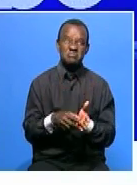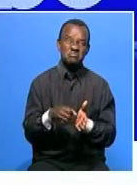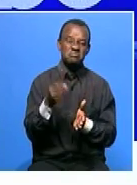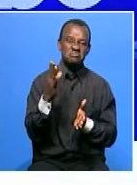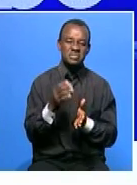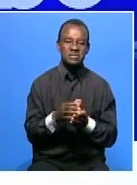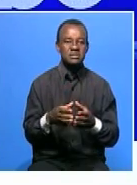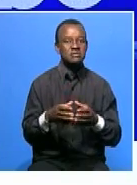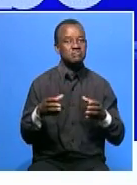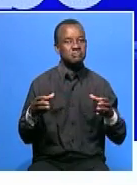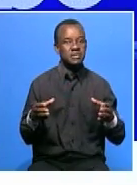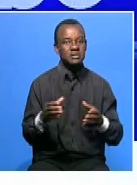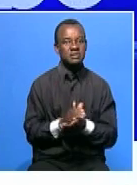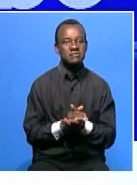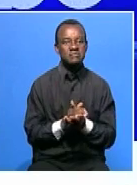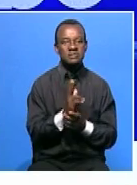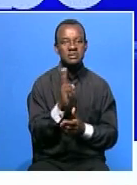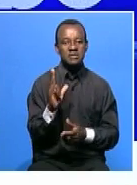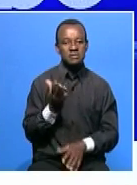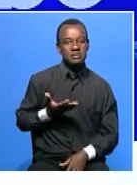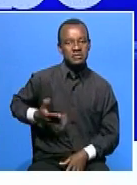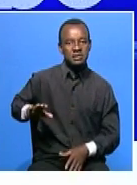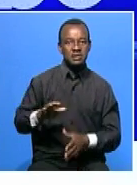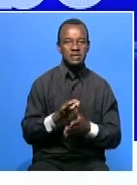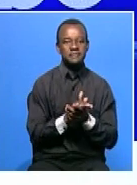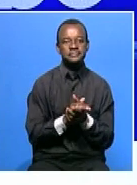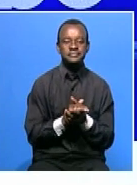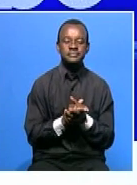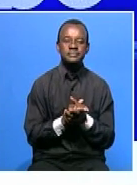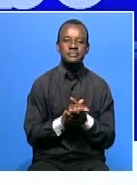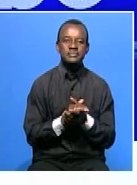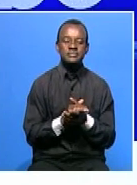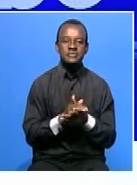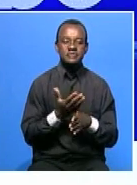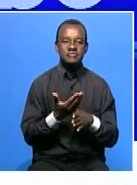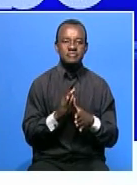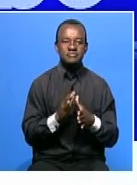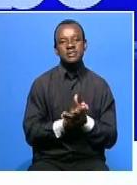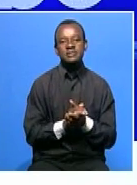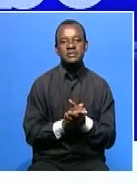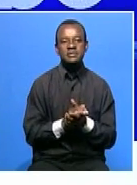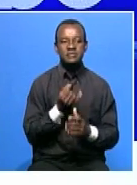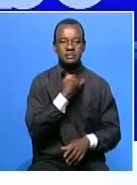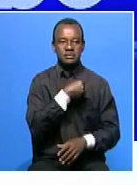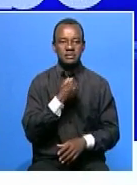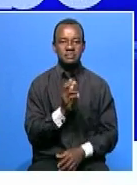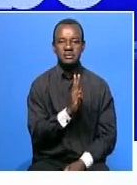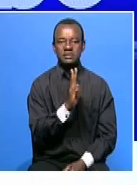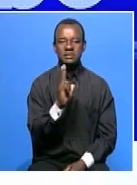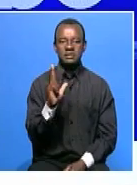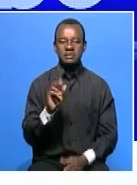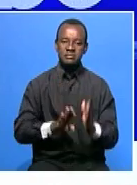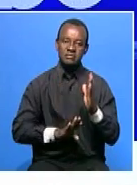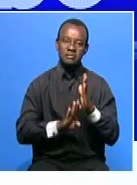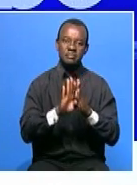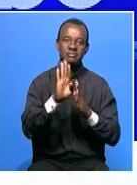They say because most job opportunities in the region are temporary, there is little or nothing left to improve their living conditions. Kunene region has some of the